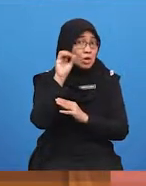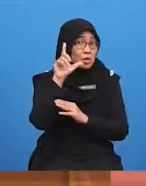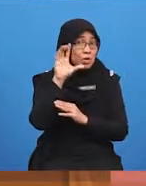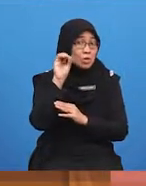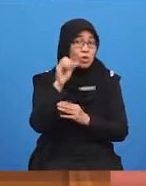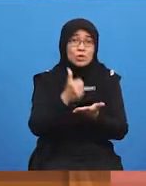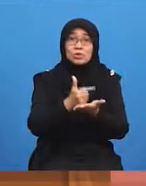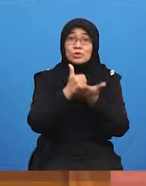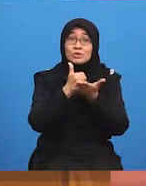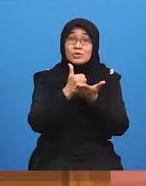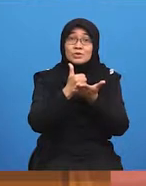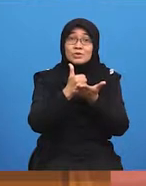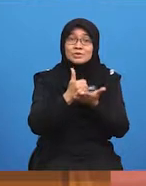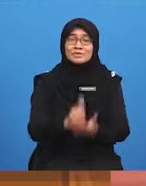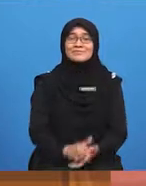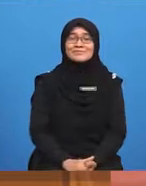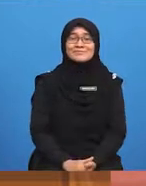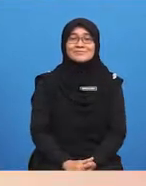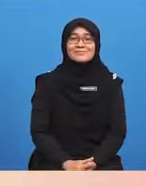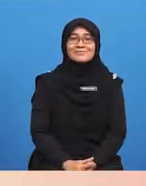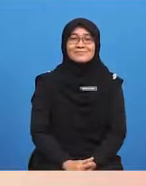Could you tell me again what we have learned just now?